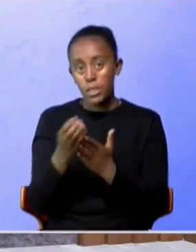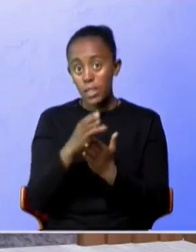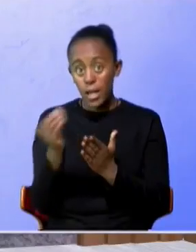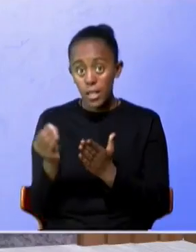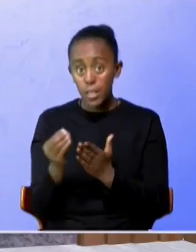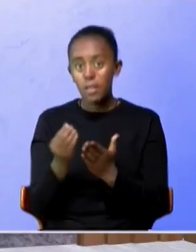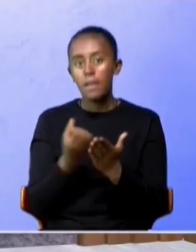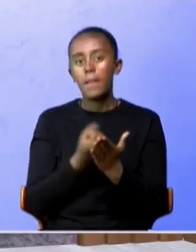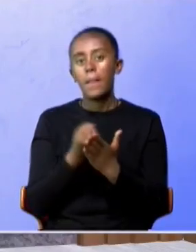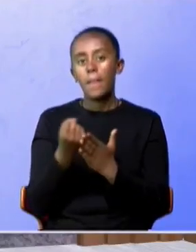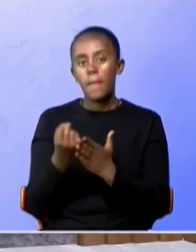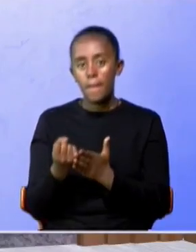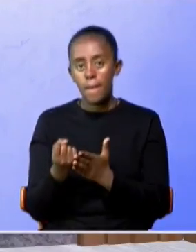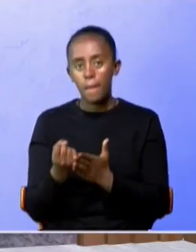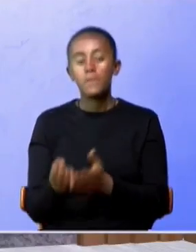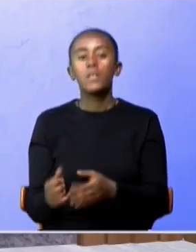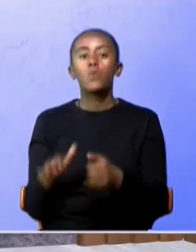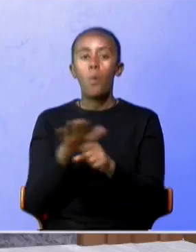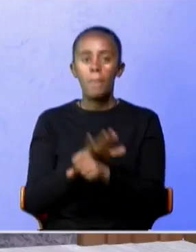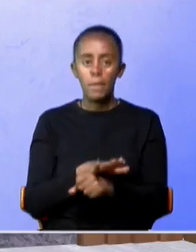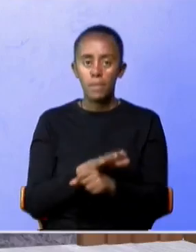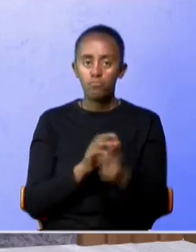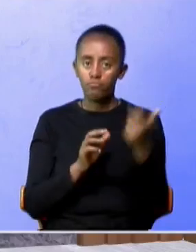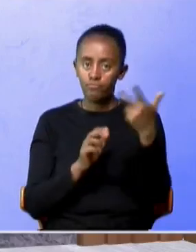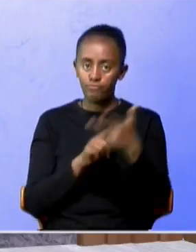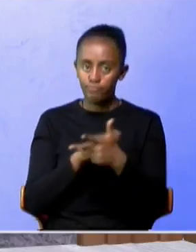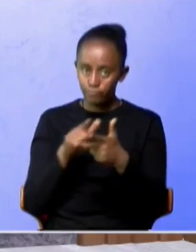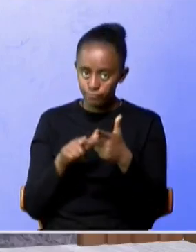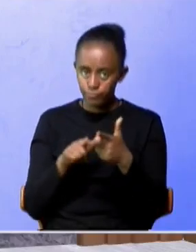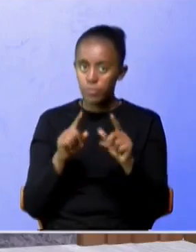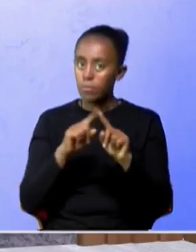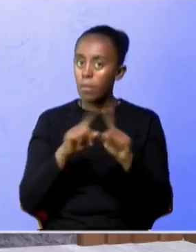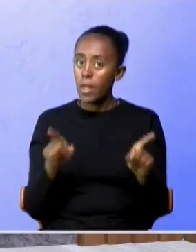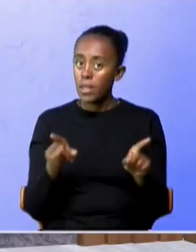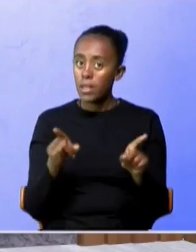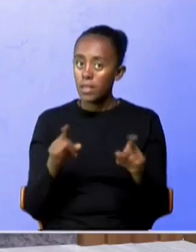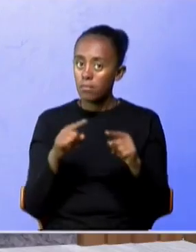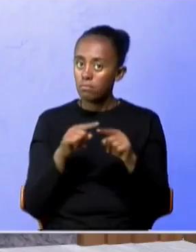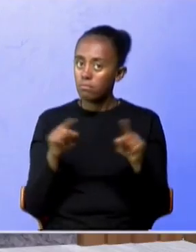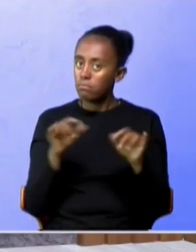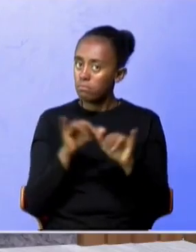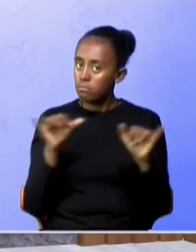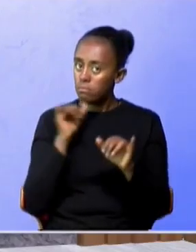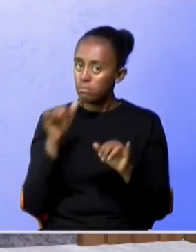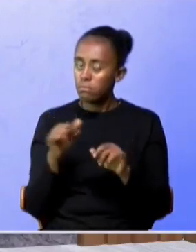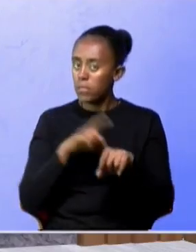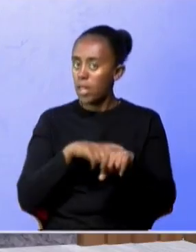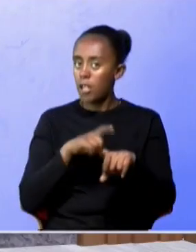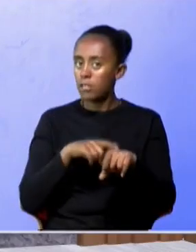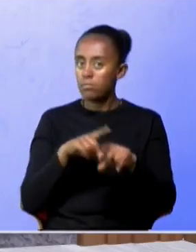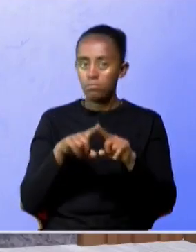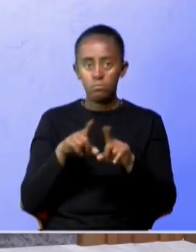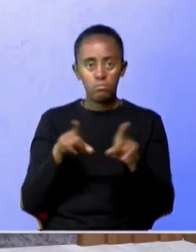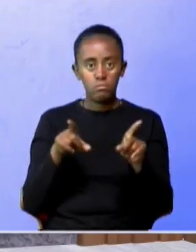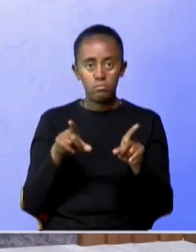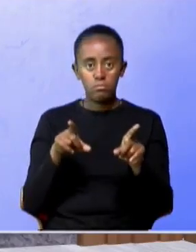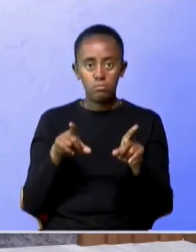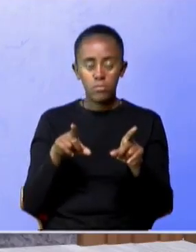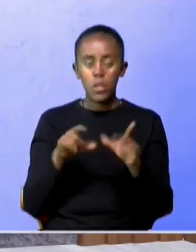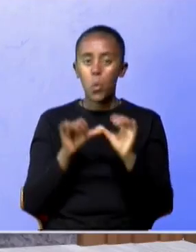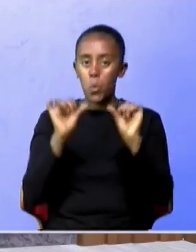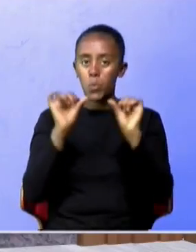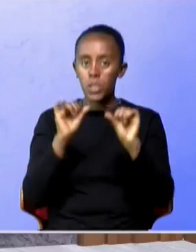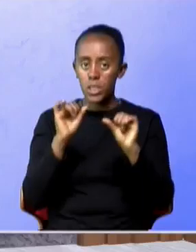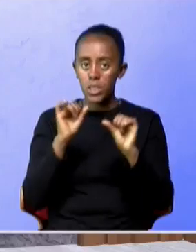you also use it as a subject complement. But unlike a tense form, for example, the